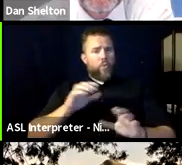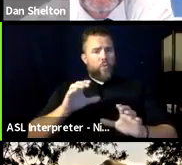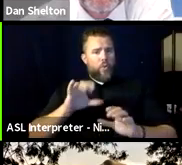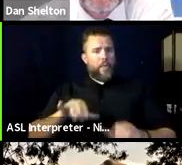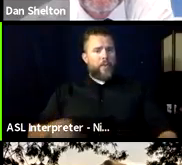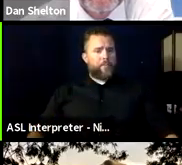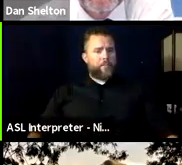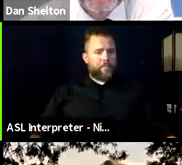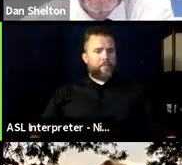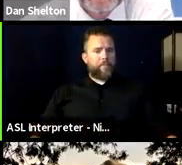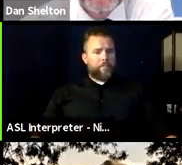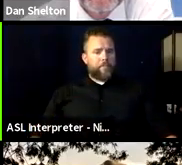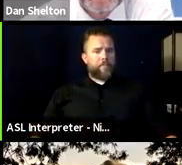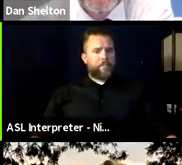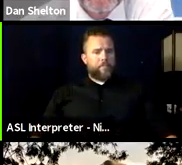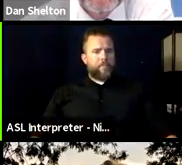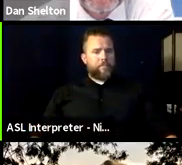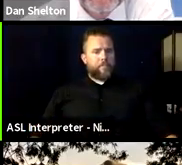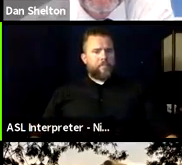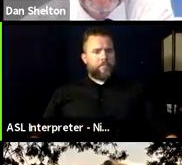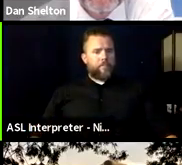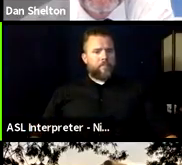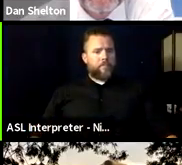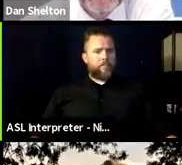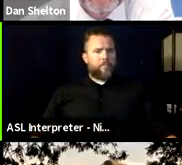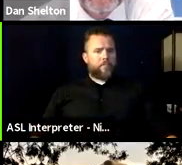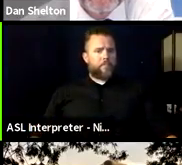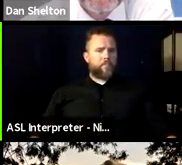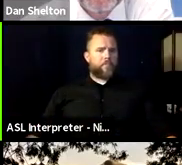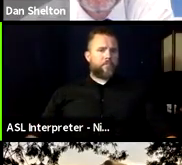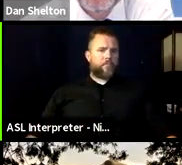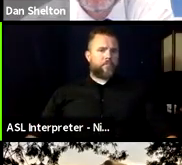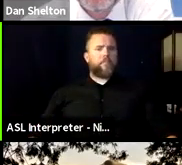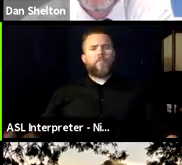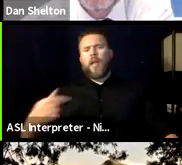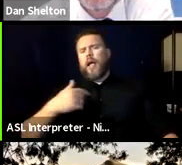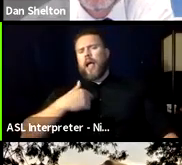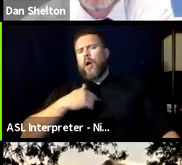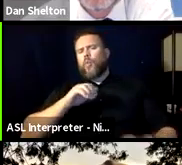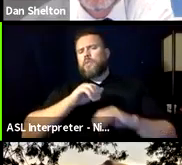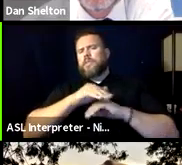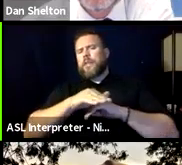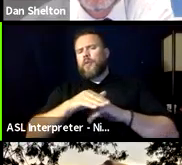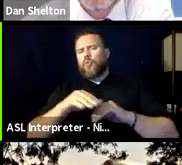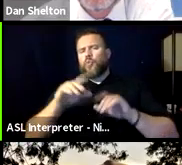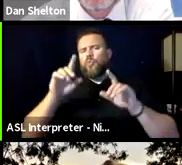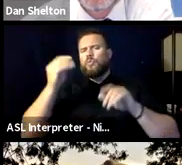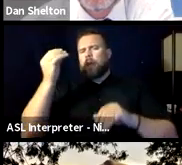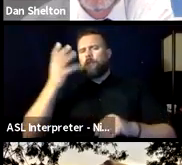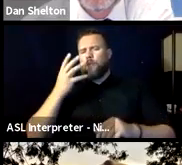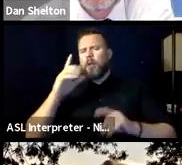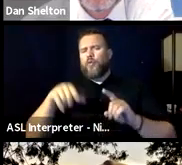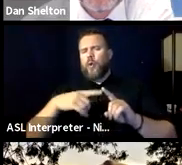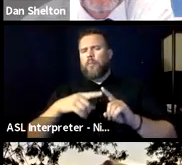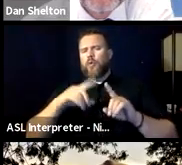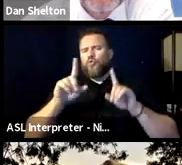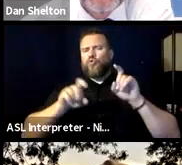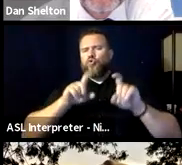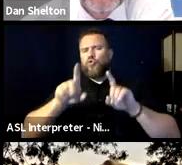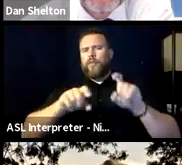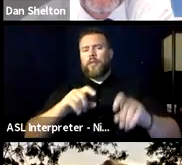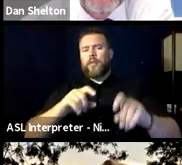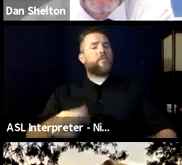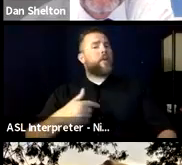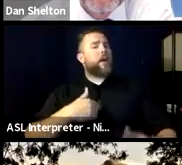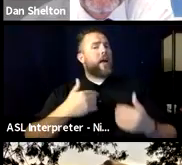I can send you some data on young children's surveys as well. Thank you. I guess one last question for me,